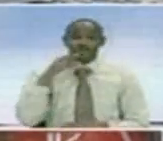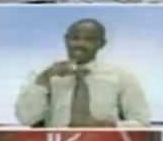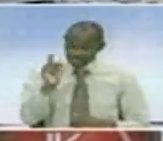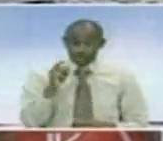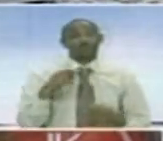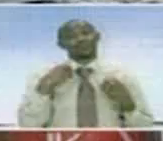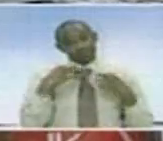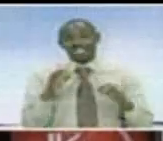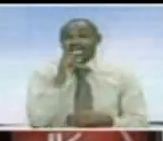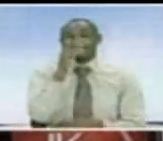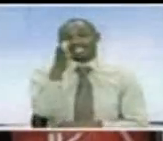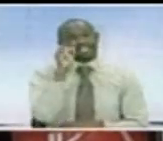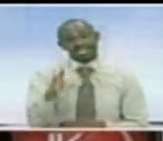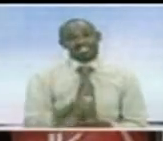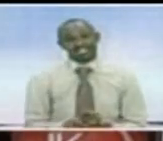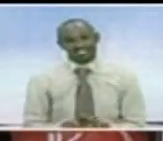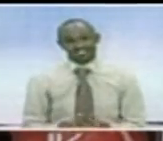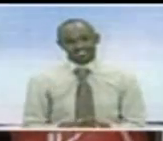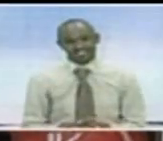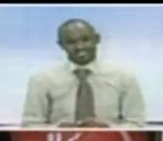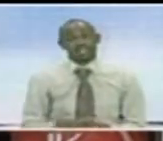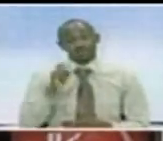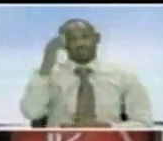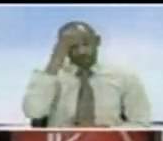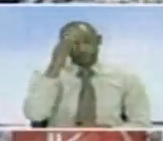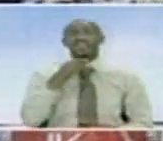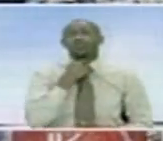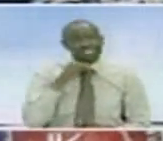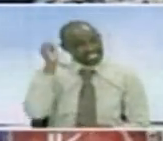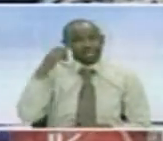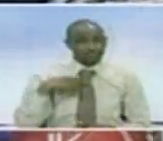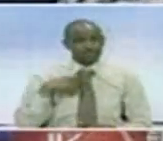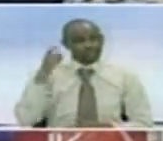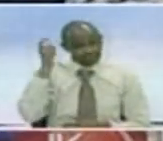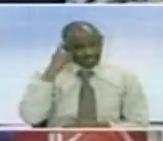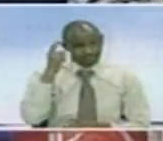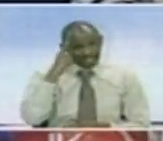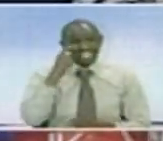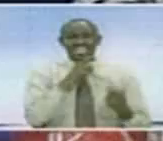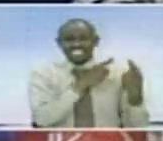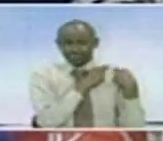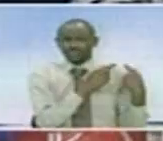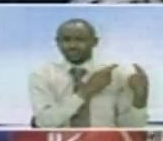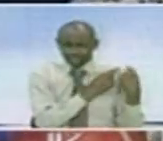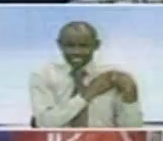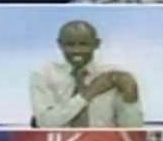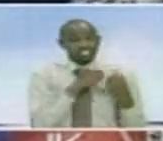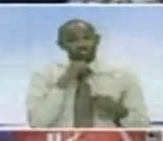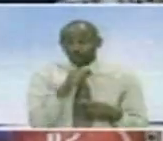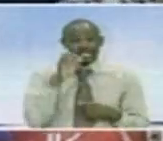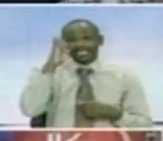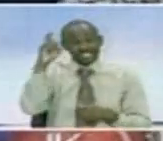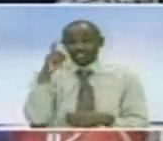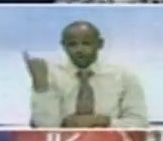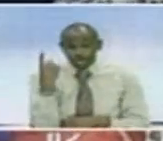lunches. But, you know, I want Kenyans to remember, responsibility is not only on the